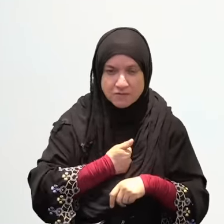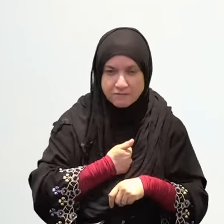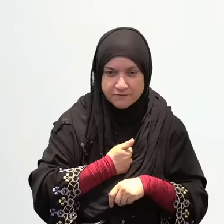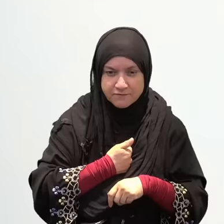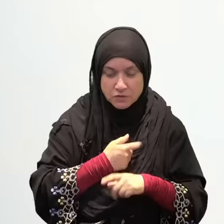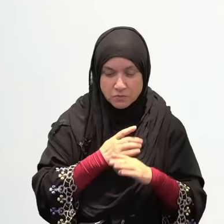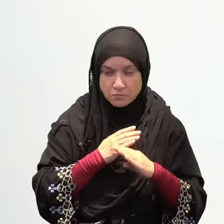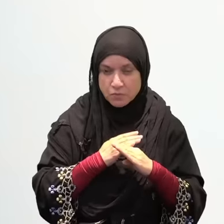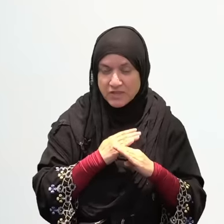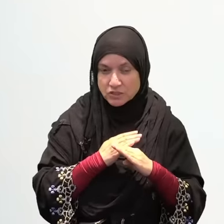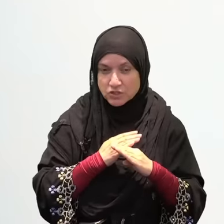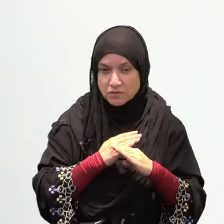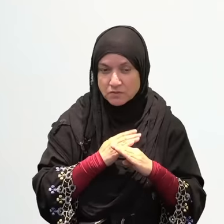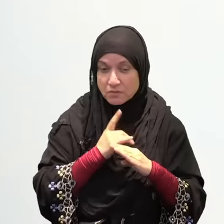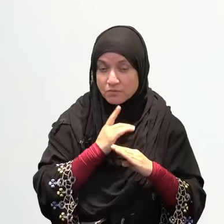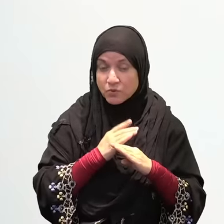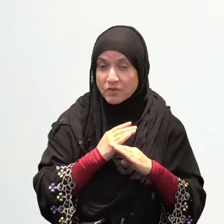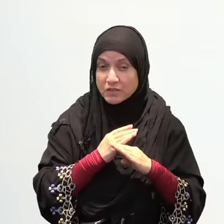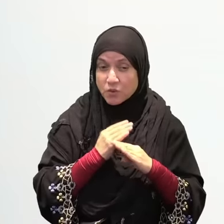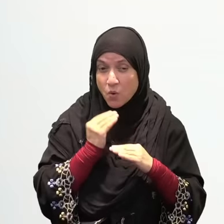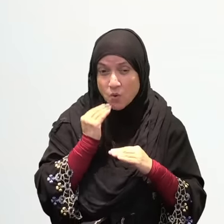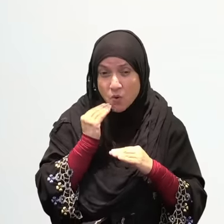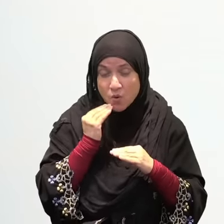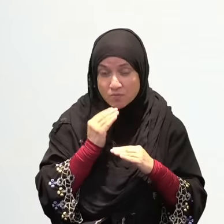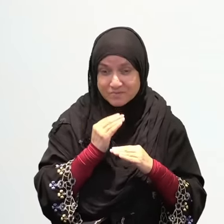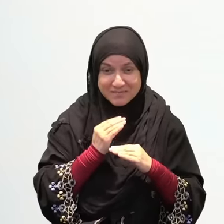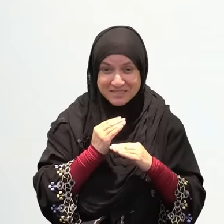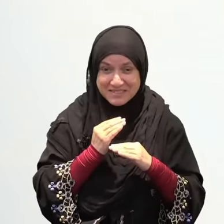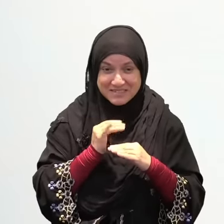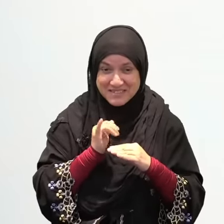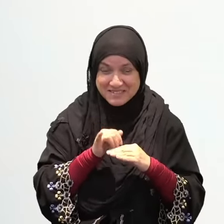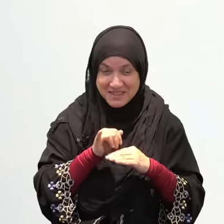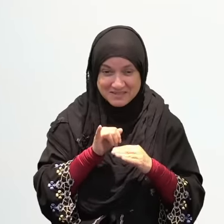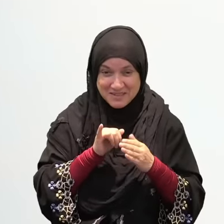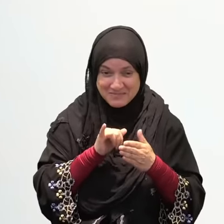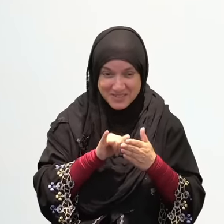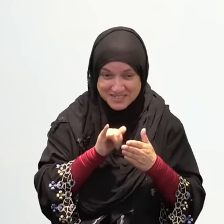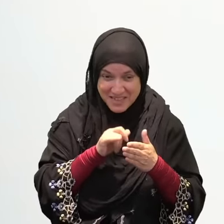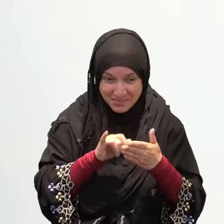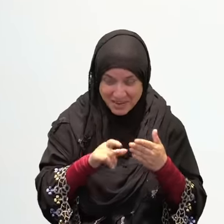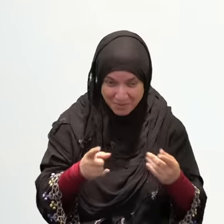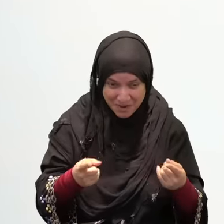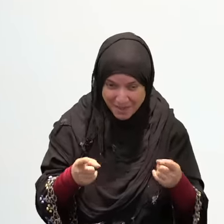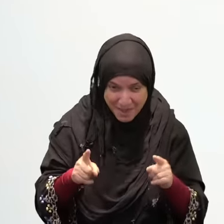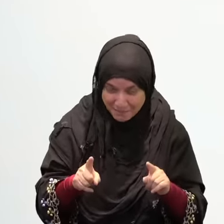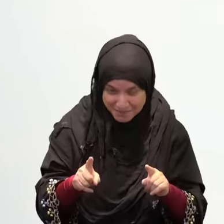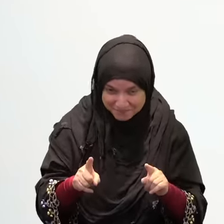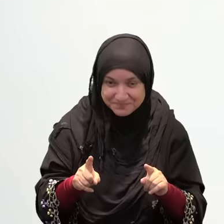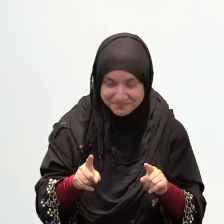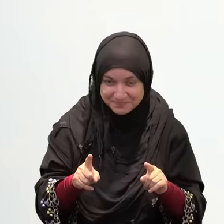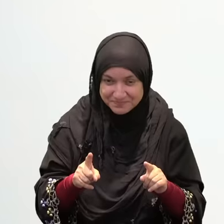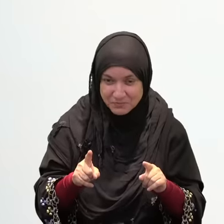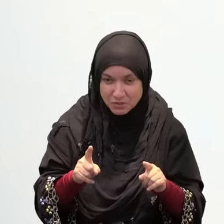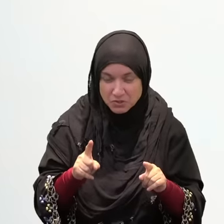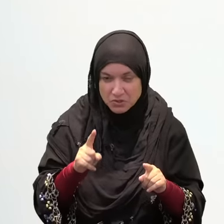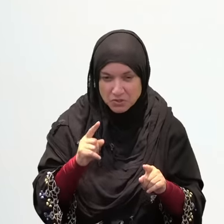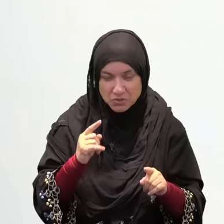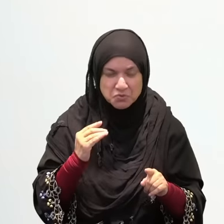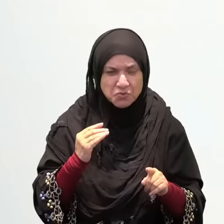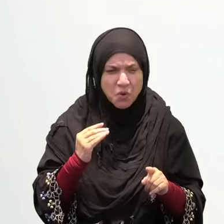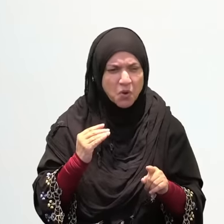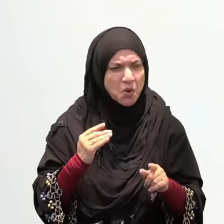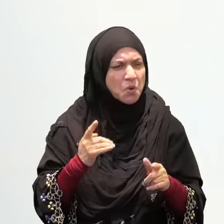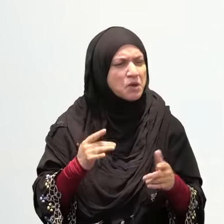know that in the practical world, that doesn't always happen. And so there's a scene I want to start with here. And it is one of the hardest scenes to read